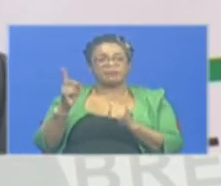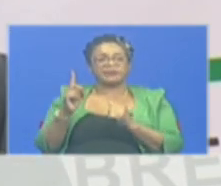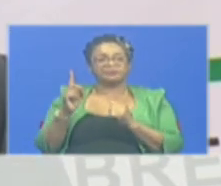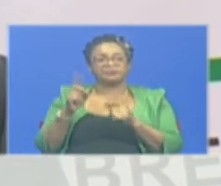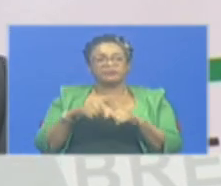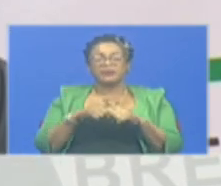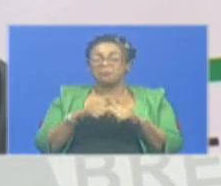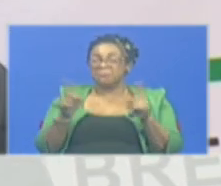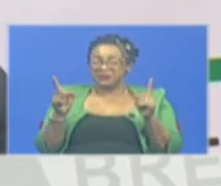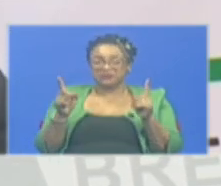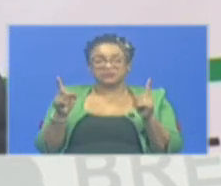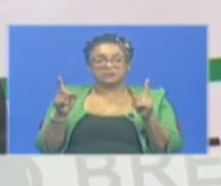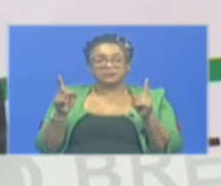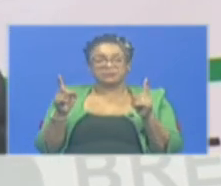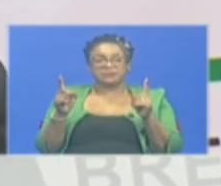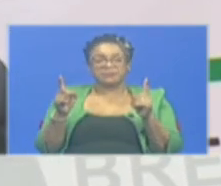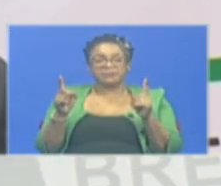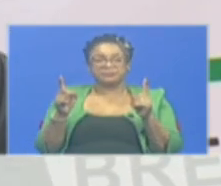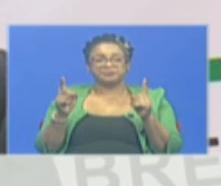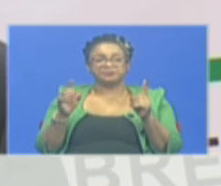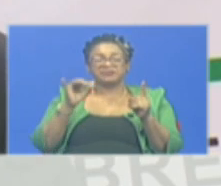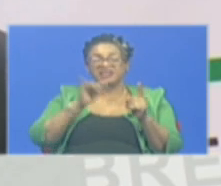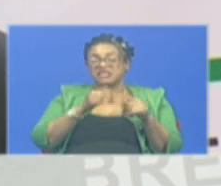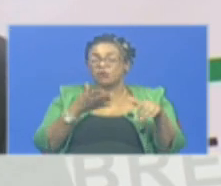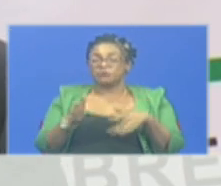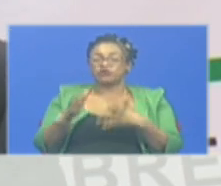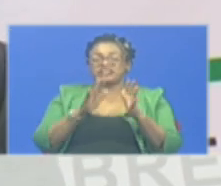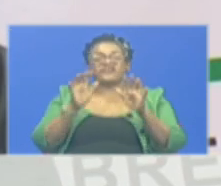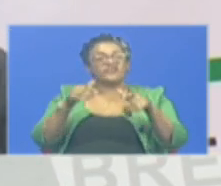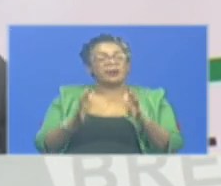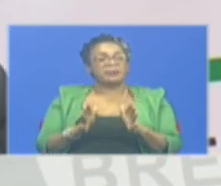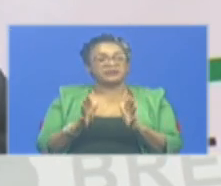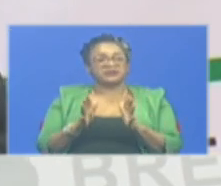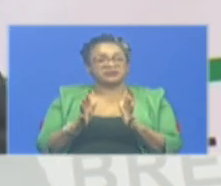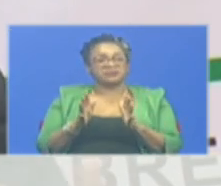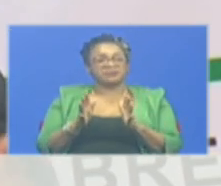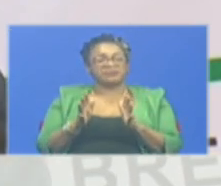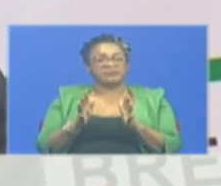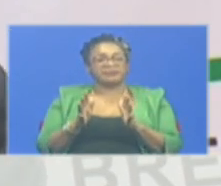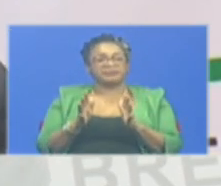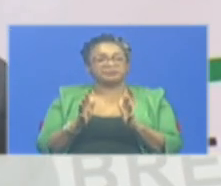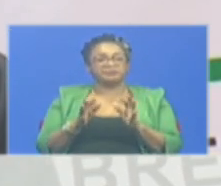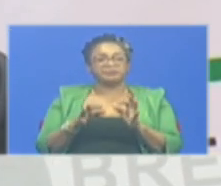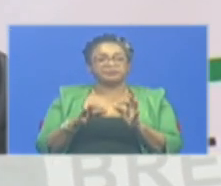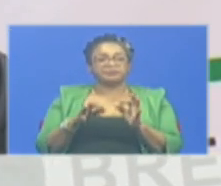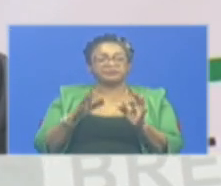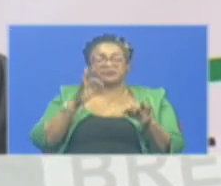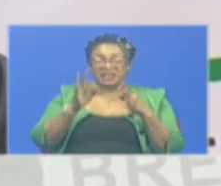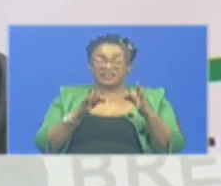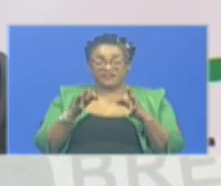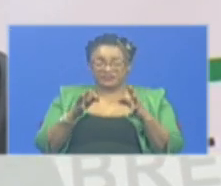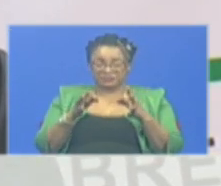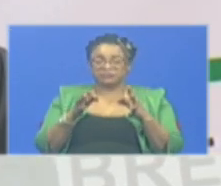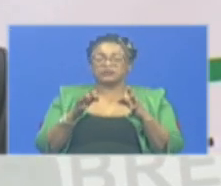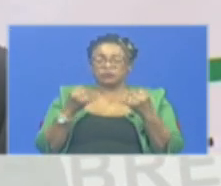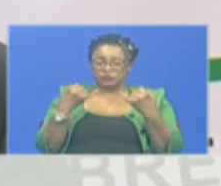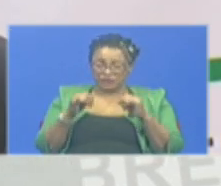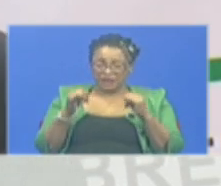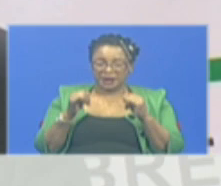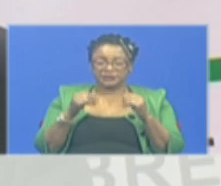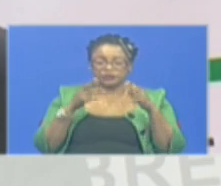Lakini hiyo nasema ni opportunity kwa wakulima kuchukua hiyo gap ambayo imeletwa.